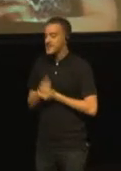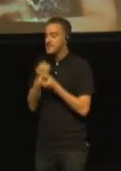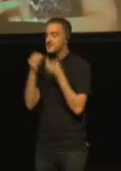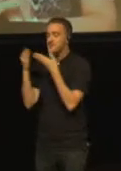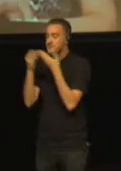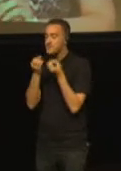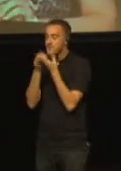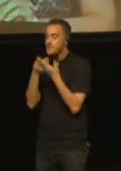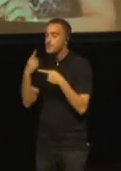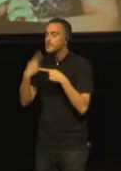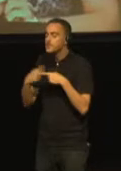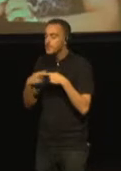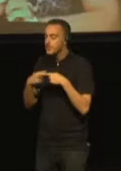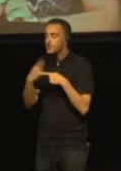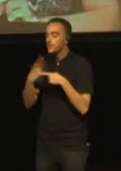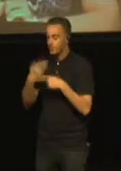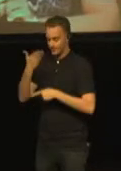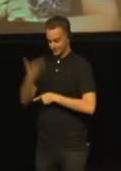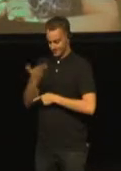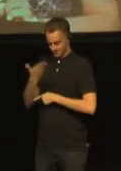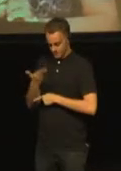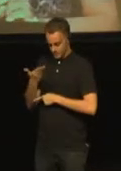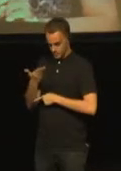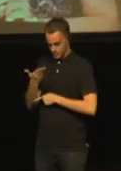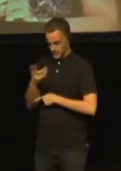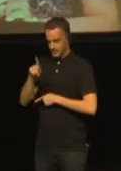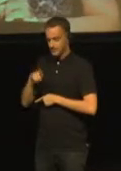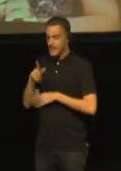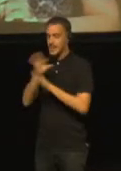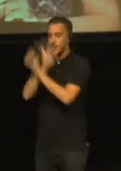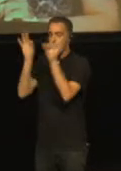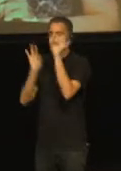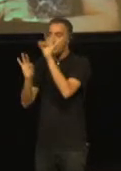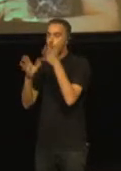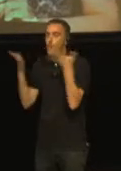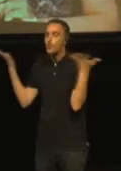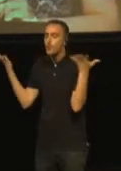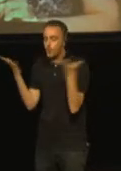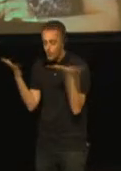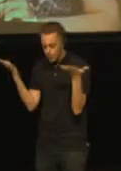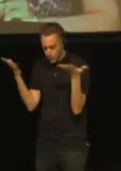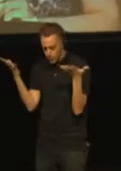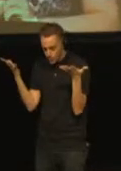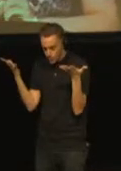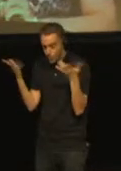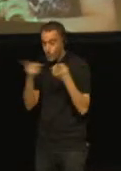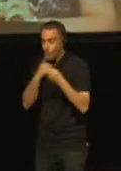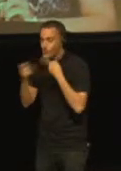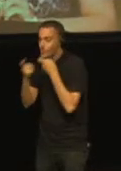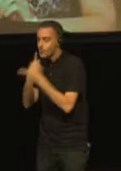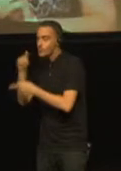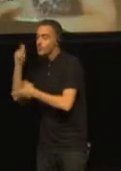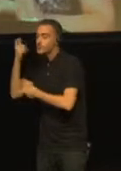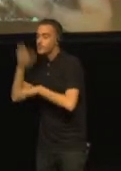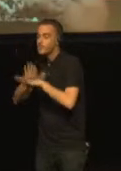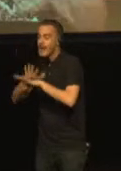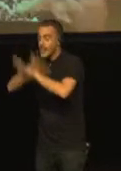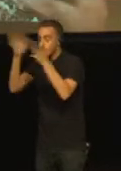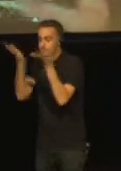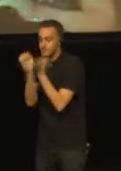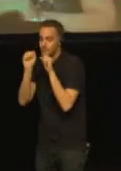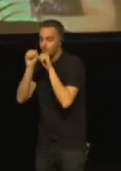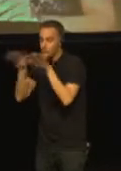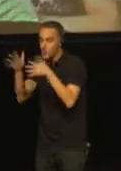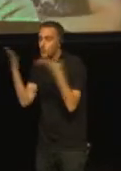about some of the hows, quite a lot of how we've managed to get the questionnaire out to everybody. And now we're going to talk about some of the